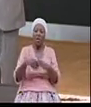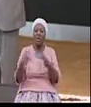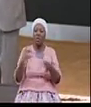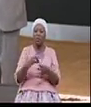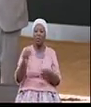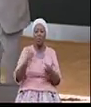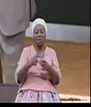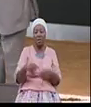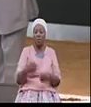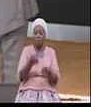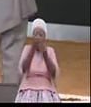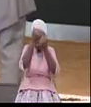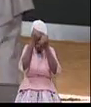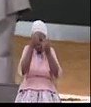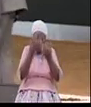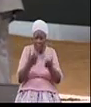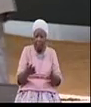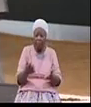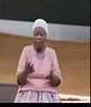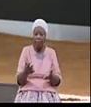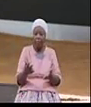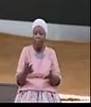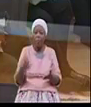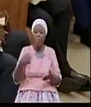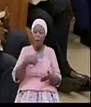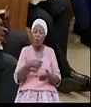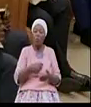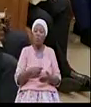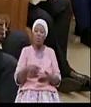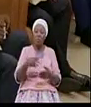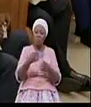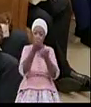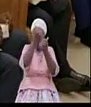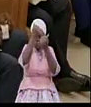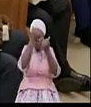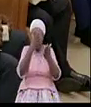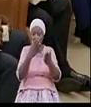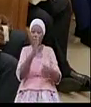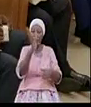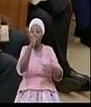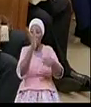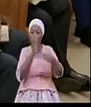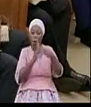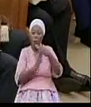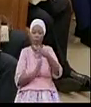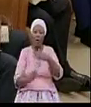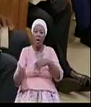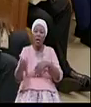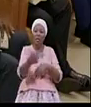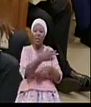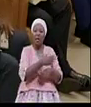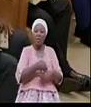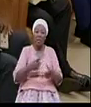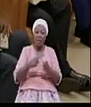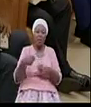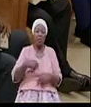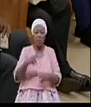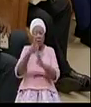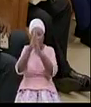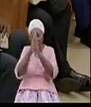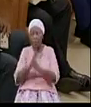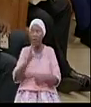low, we bend on our knees, we respect God, honor God, and